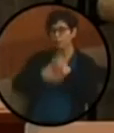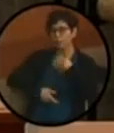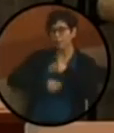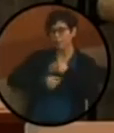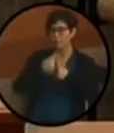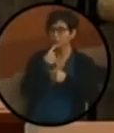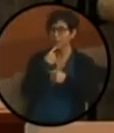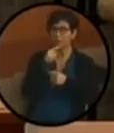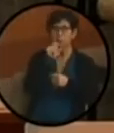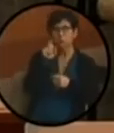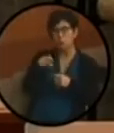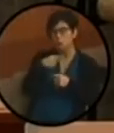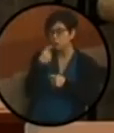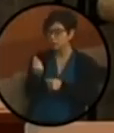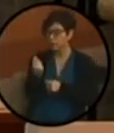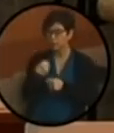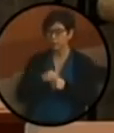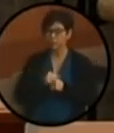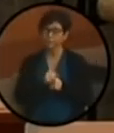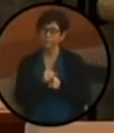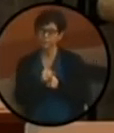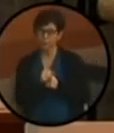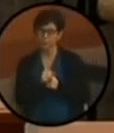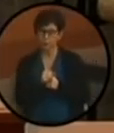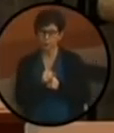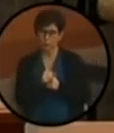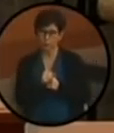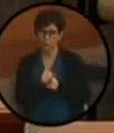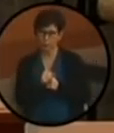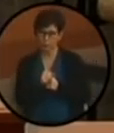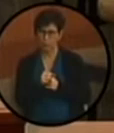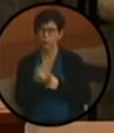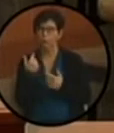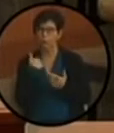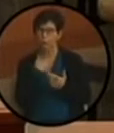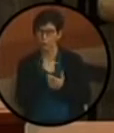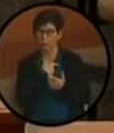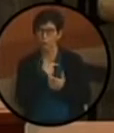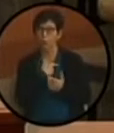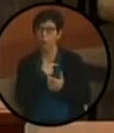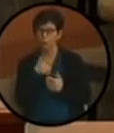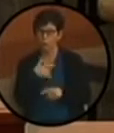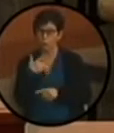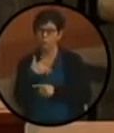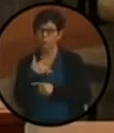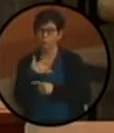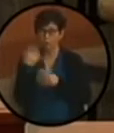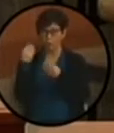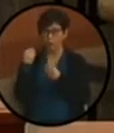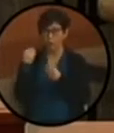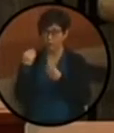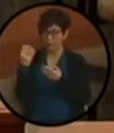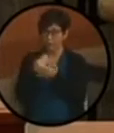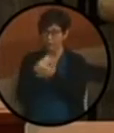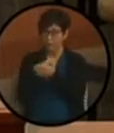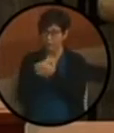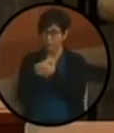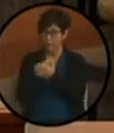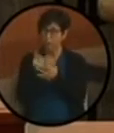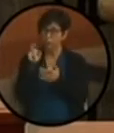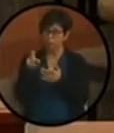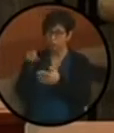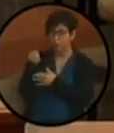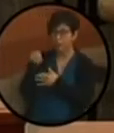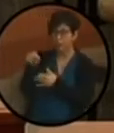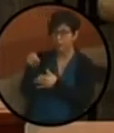over the use of legal process of civil asset forfeiture or the merits of CPD participation in federal forfeiture payouts, but it should be easy for the council to